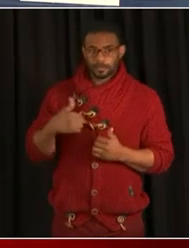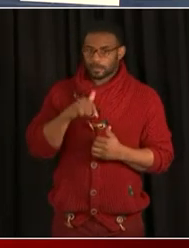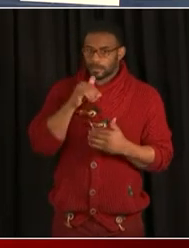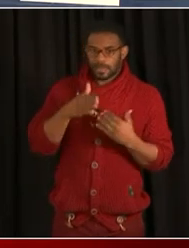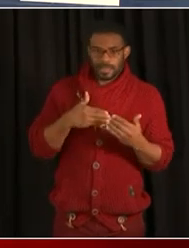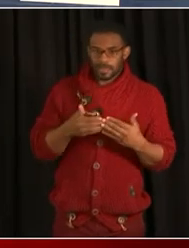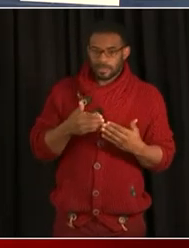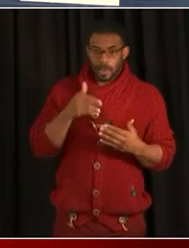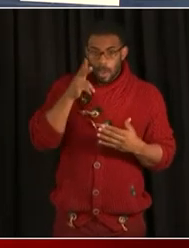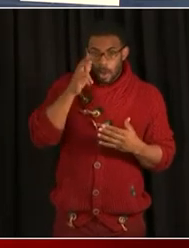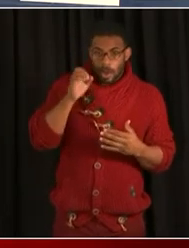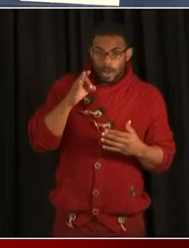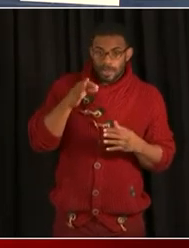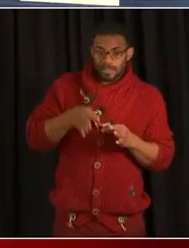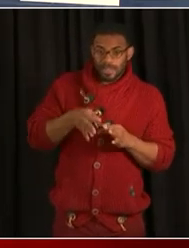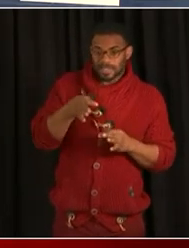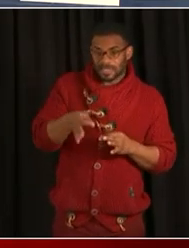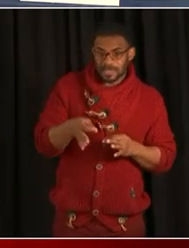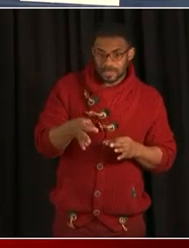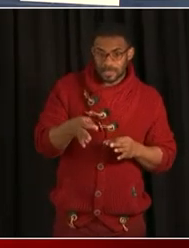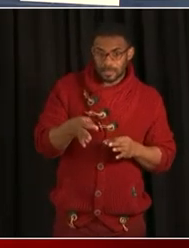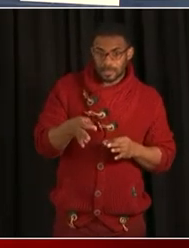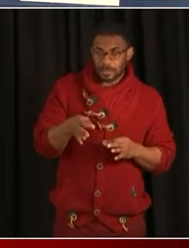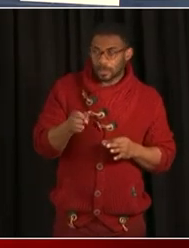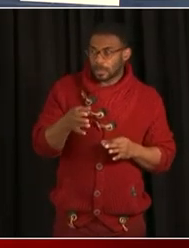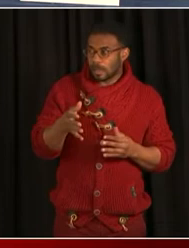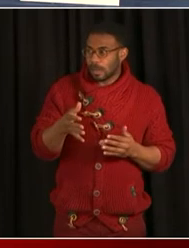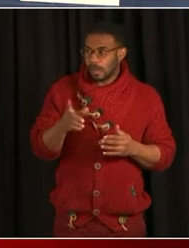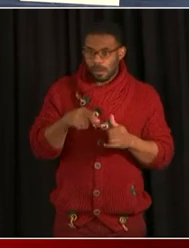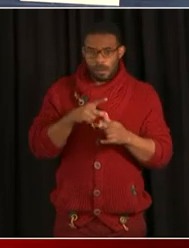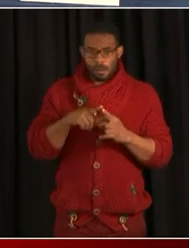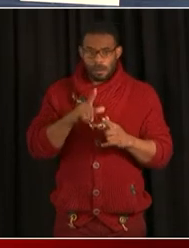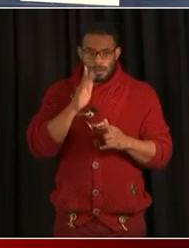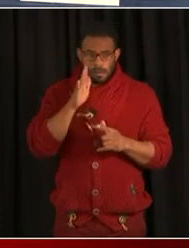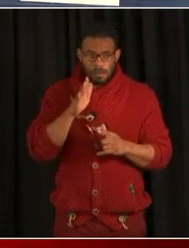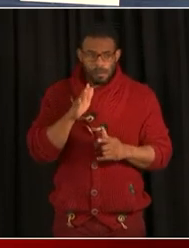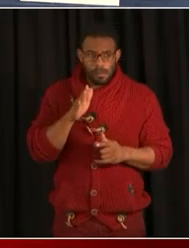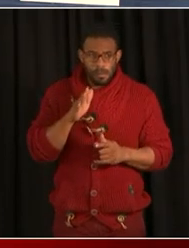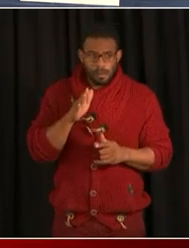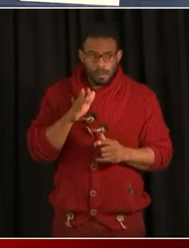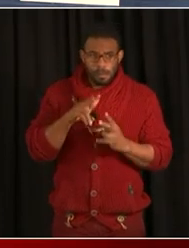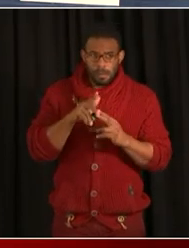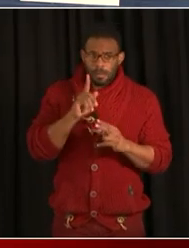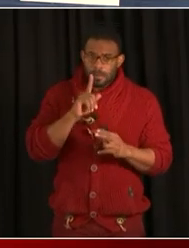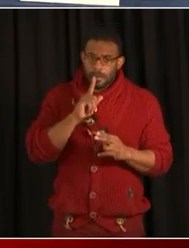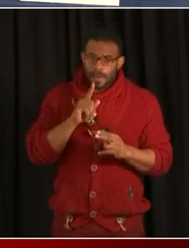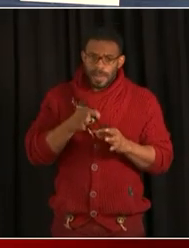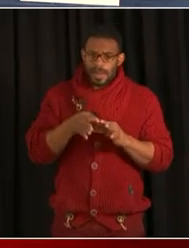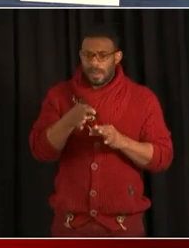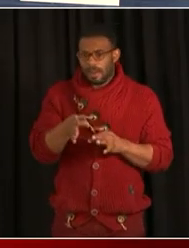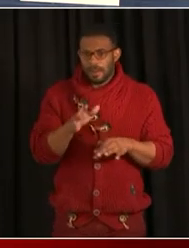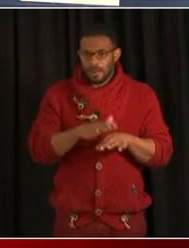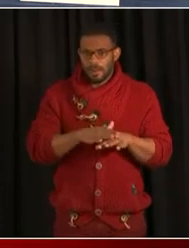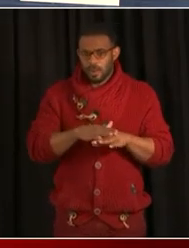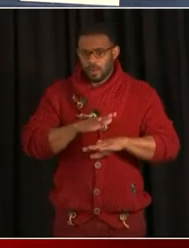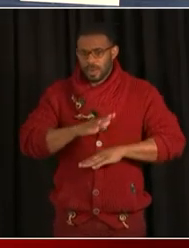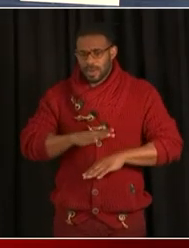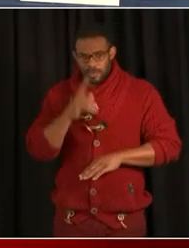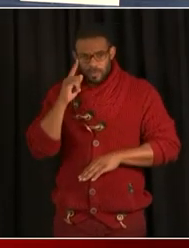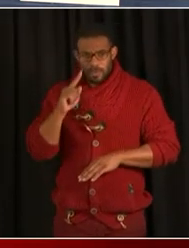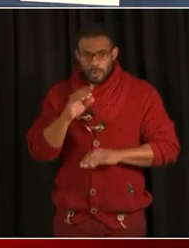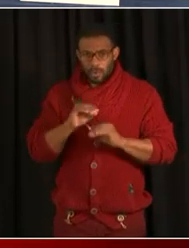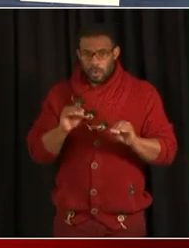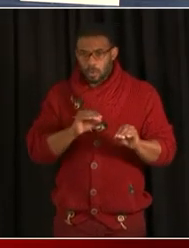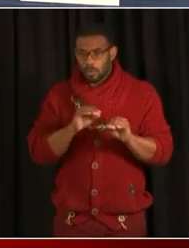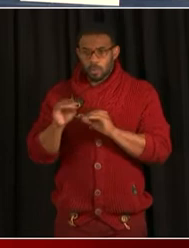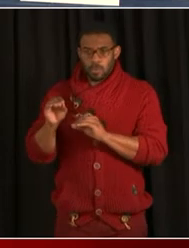We haven't even heard of an extension of when this is going to, whether there's going to be an extension on the relief of